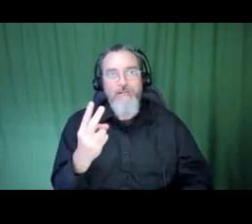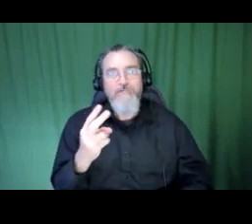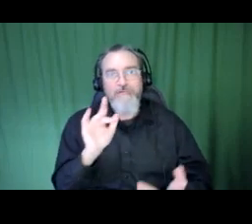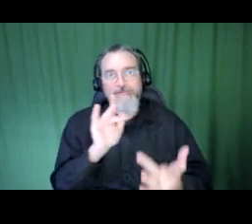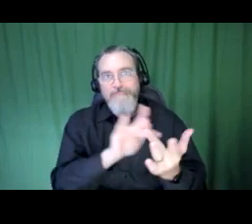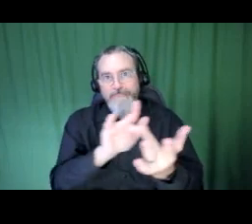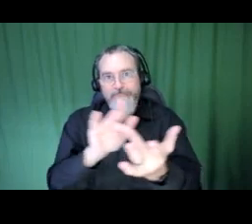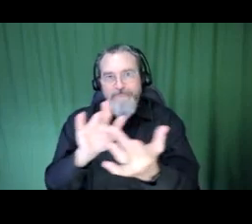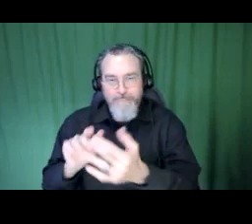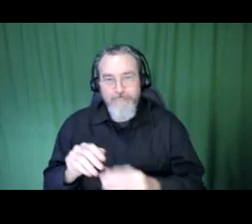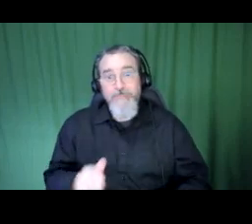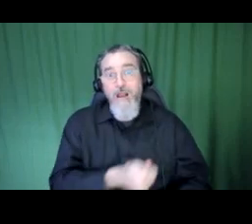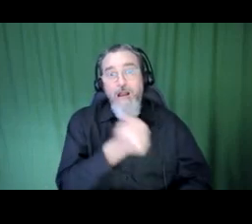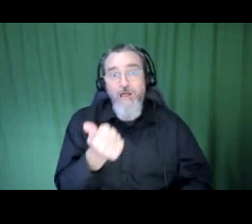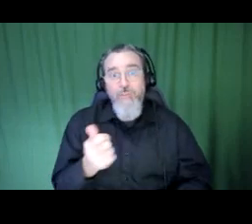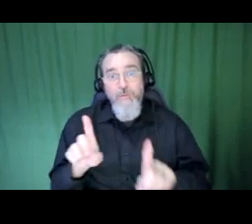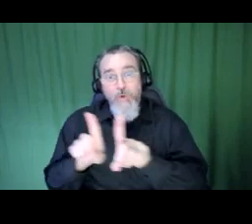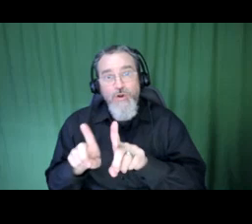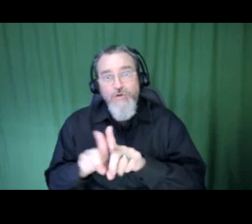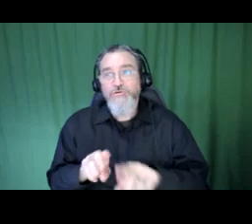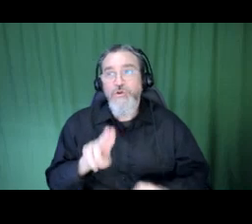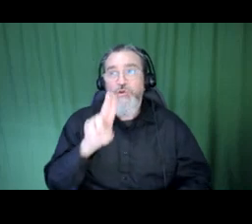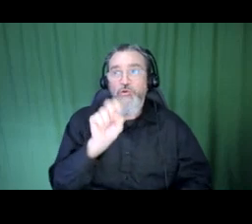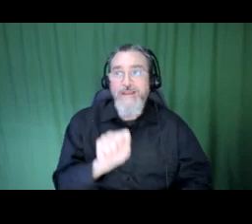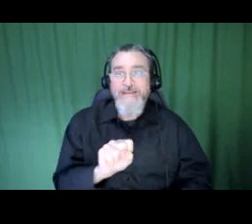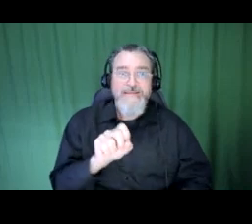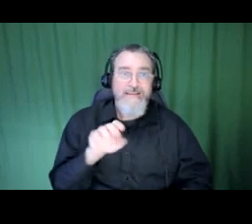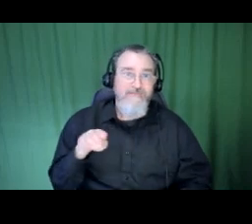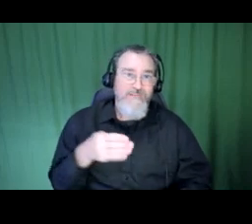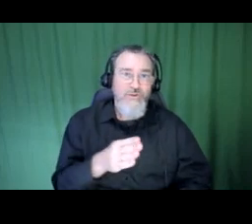partners that we've brought on are U.S. Fish and Wildlife and Department of Natural